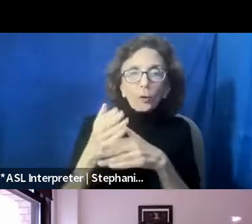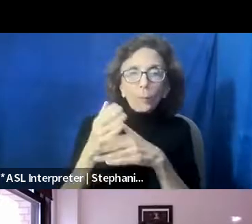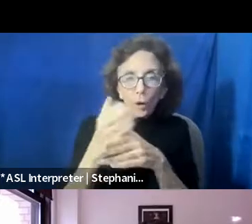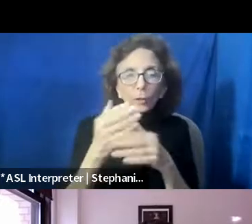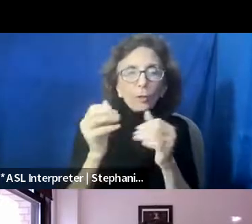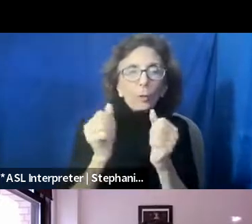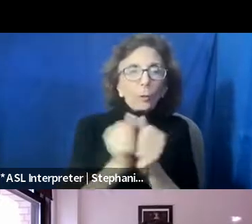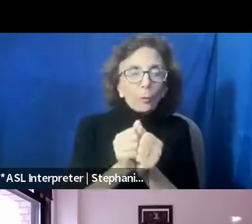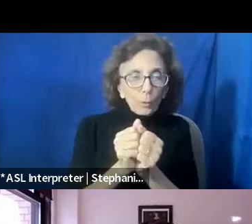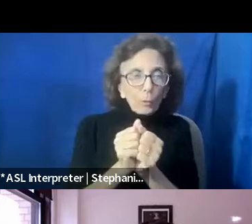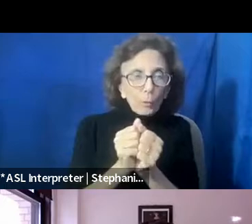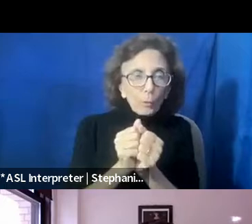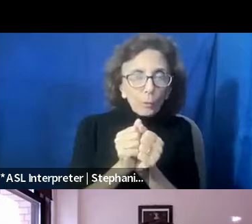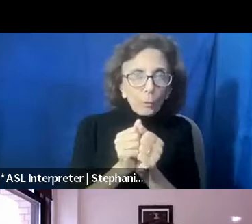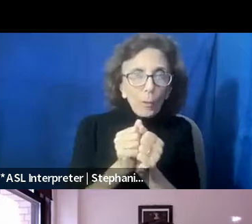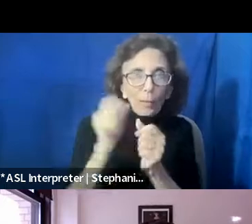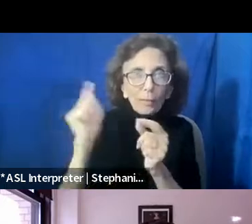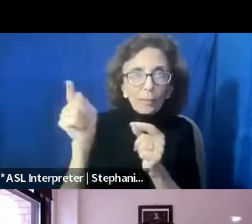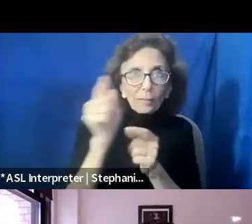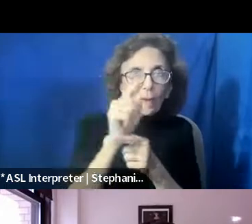happen.